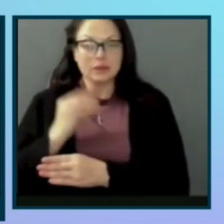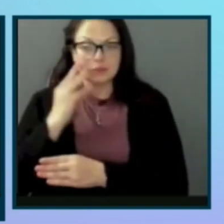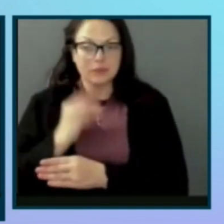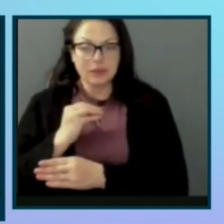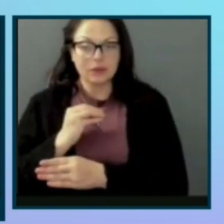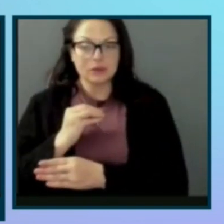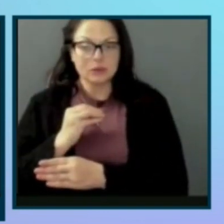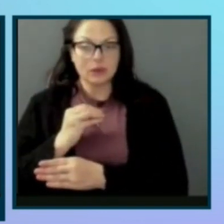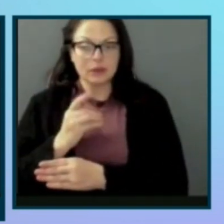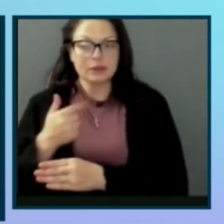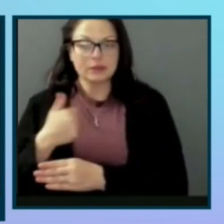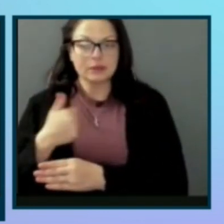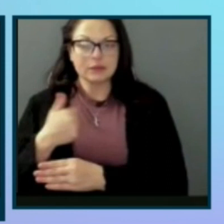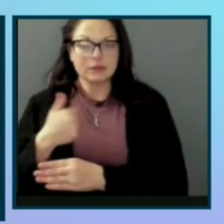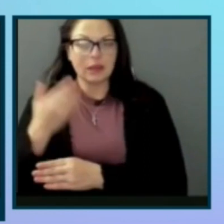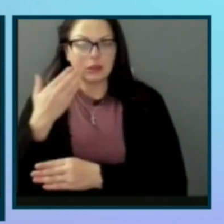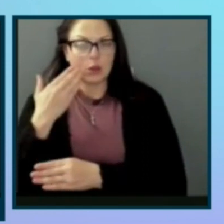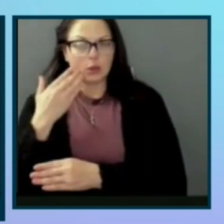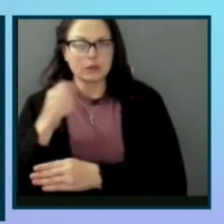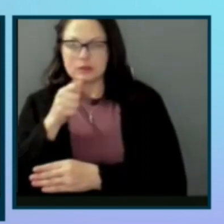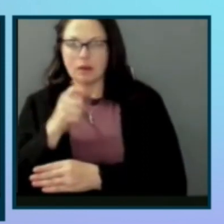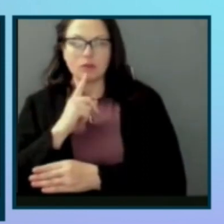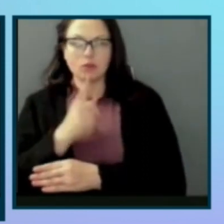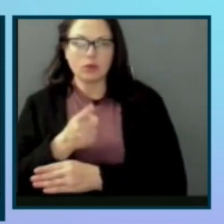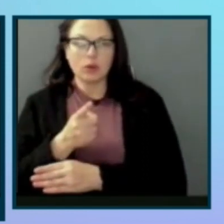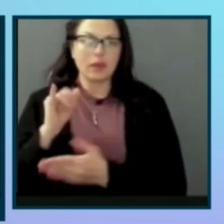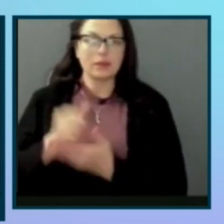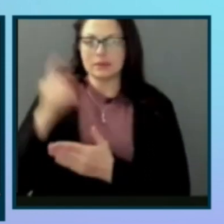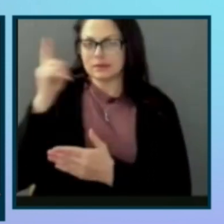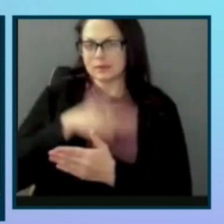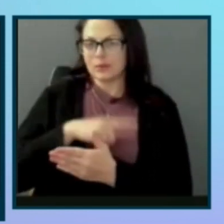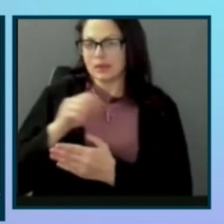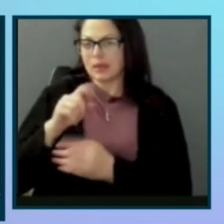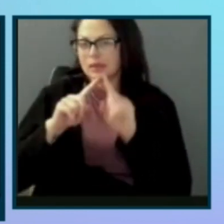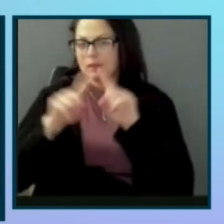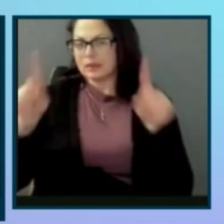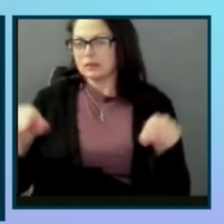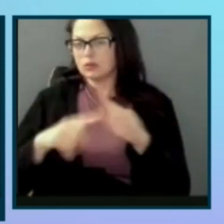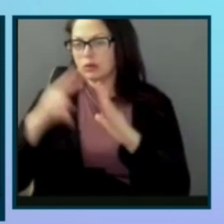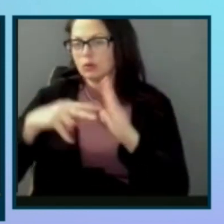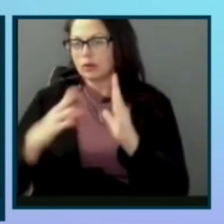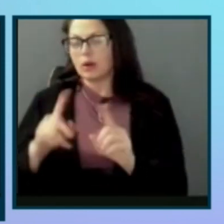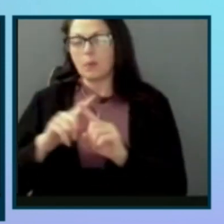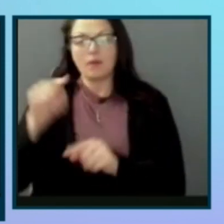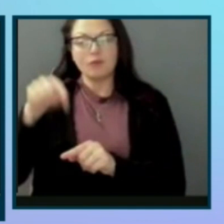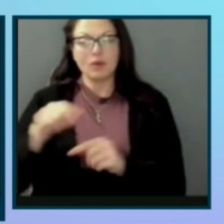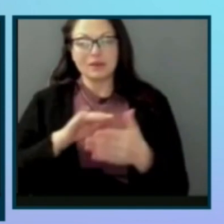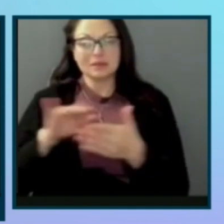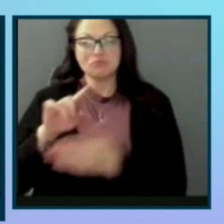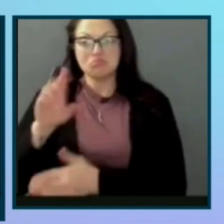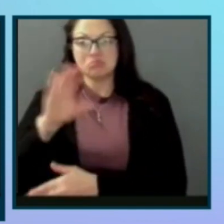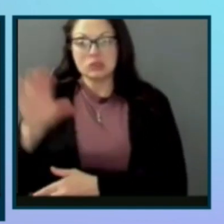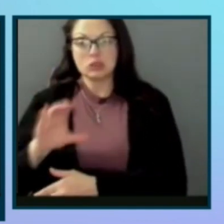they know that it's not the real deal, that it's a simulated screen reader. But for the purposes of this study, Zoom seemed to work